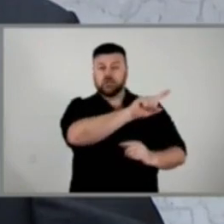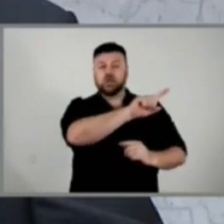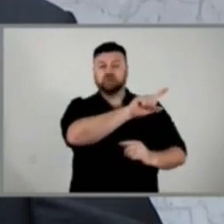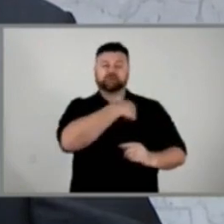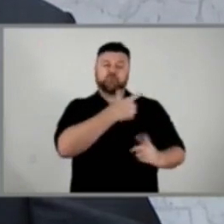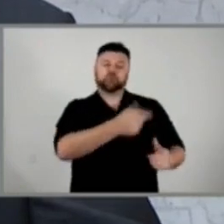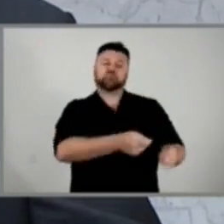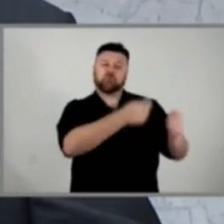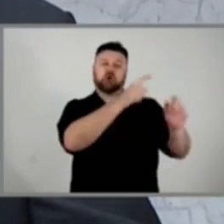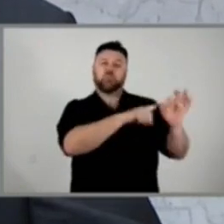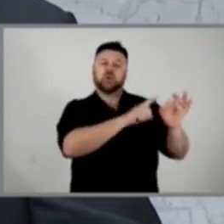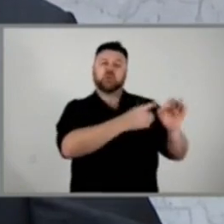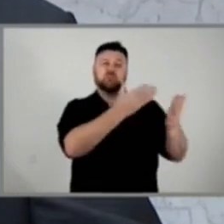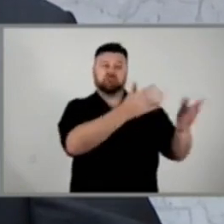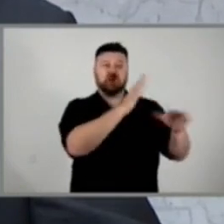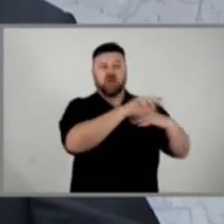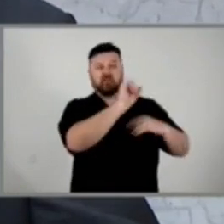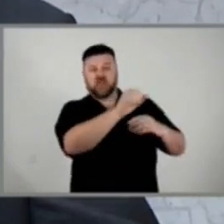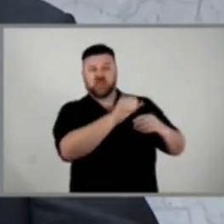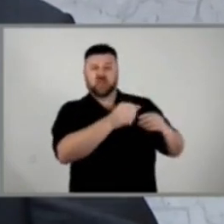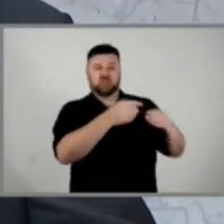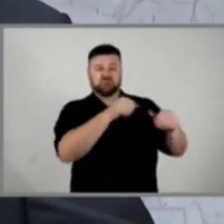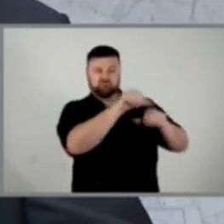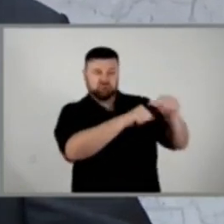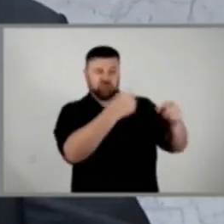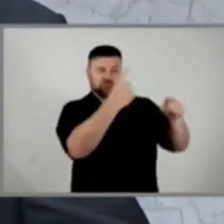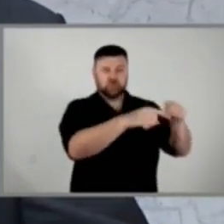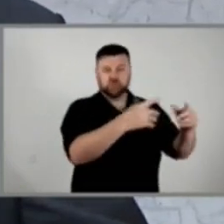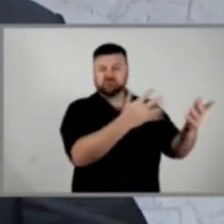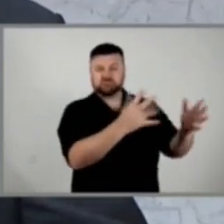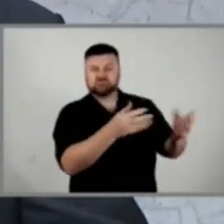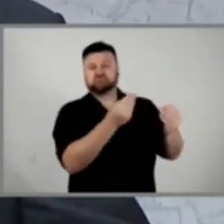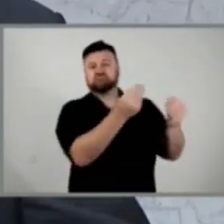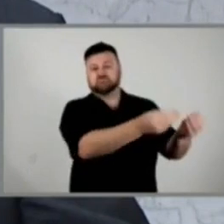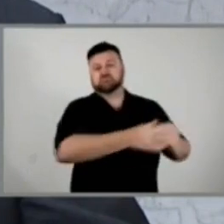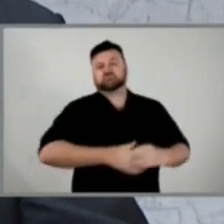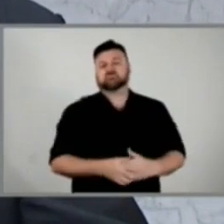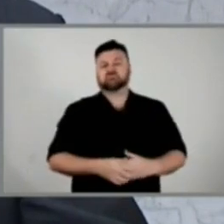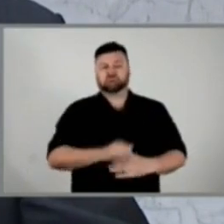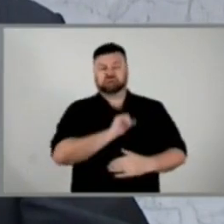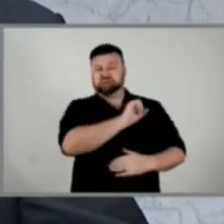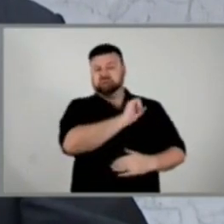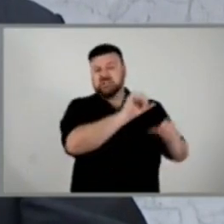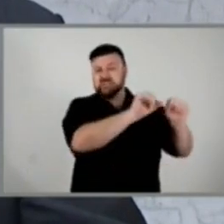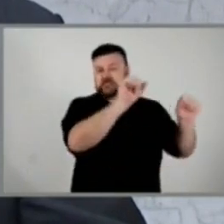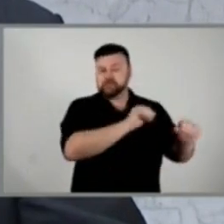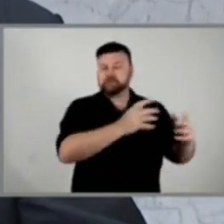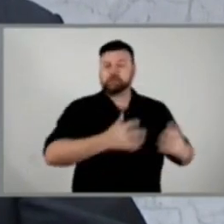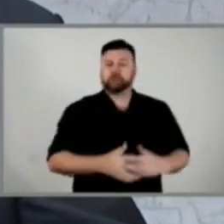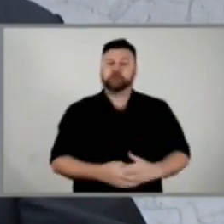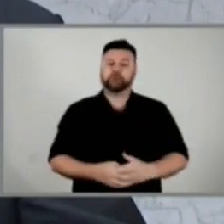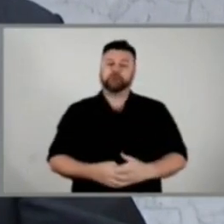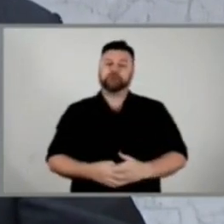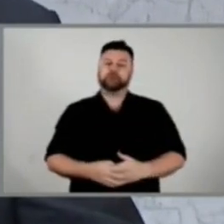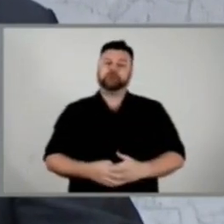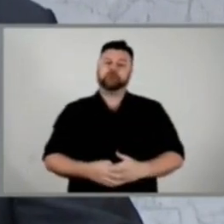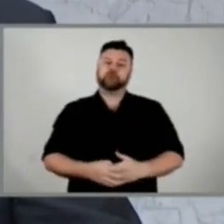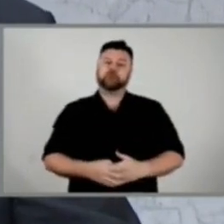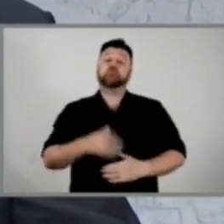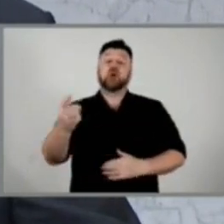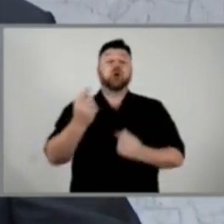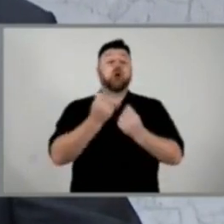other clearances already in place, so you'd have to raise that matter with the Queensland Government. But you're right, there are still remaining a number of Australians,